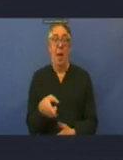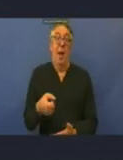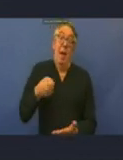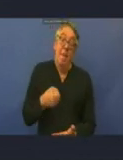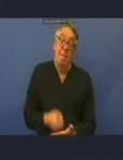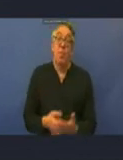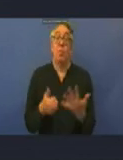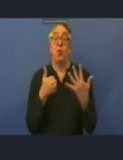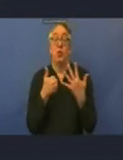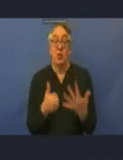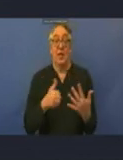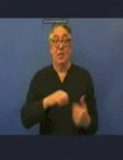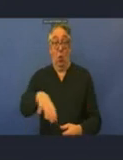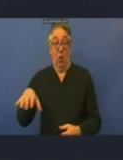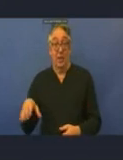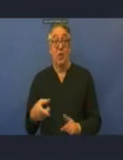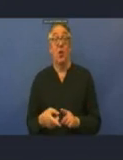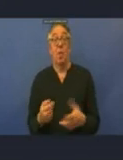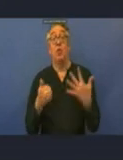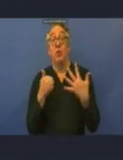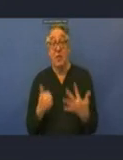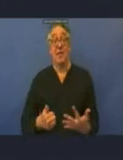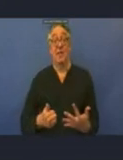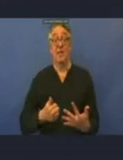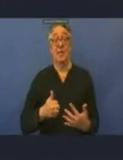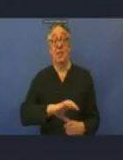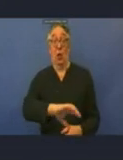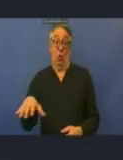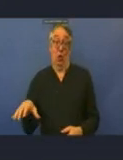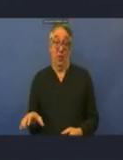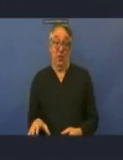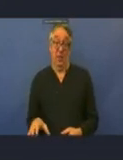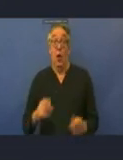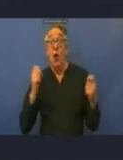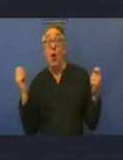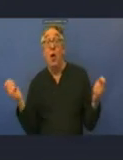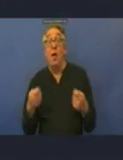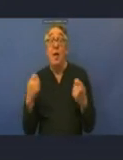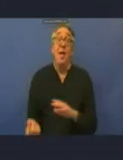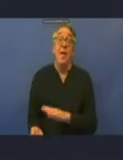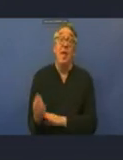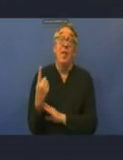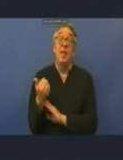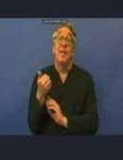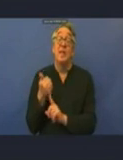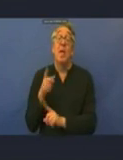6 minimum countries. And the events must take place in the country, in one of the country,